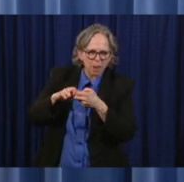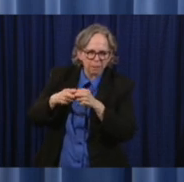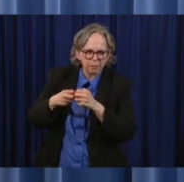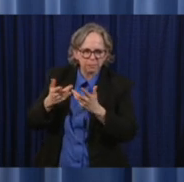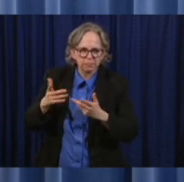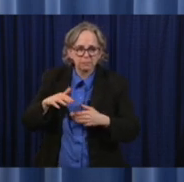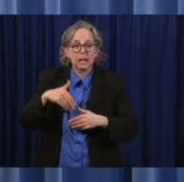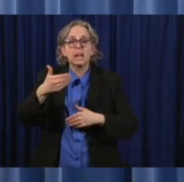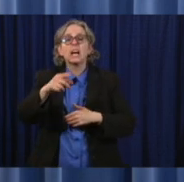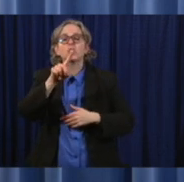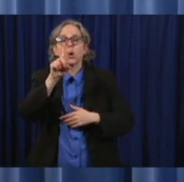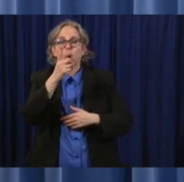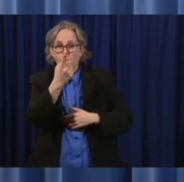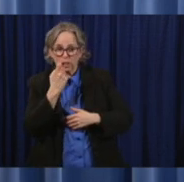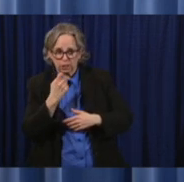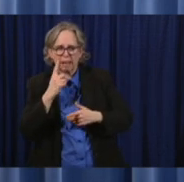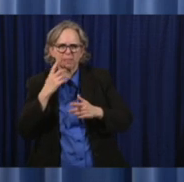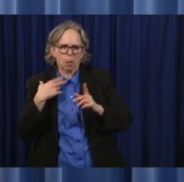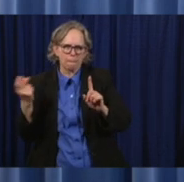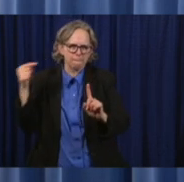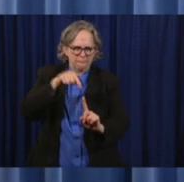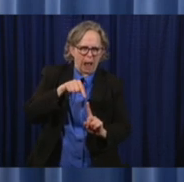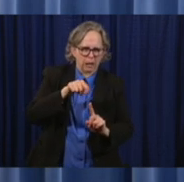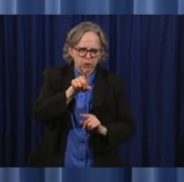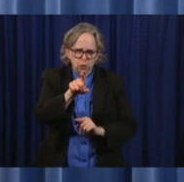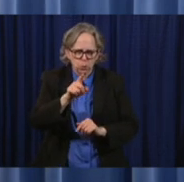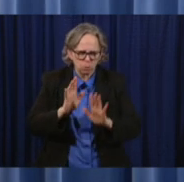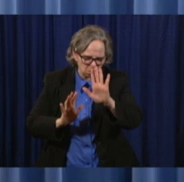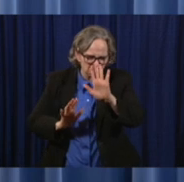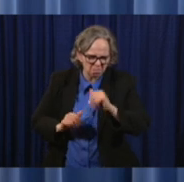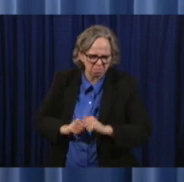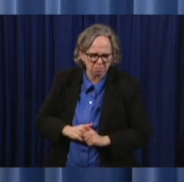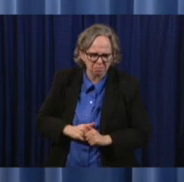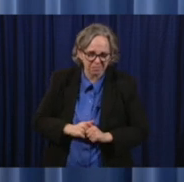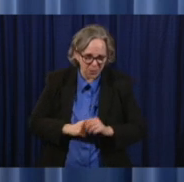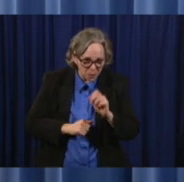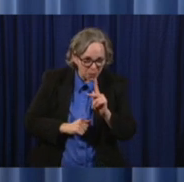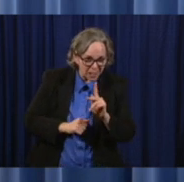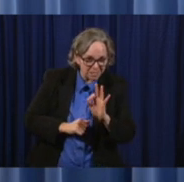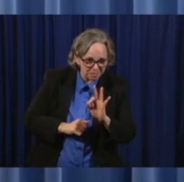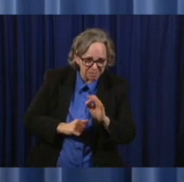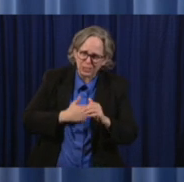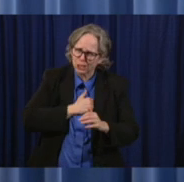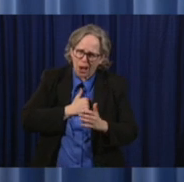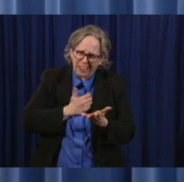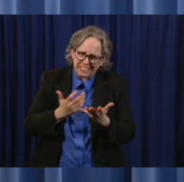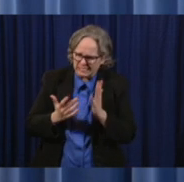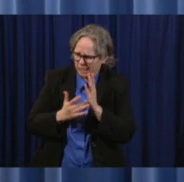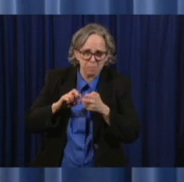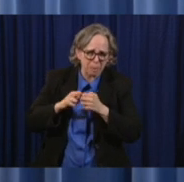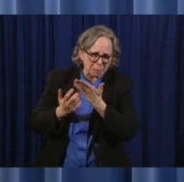next questioner, and then we'll come back and we'll try to get the director back up. We apologize for that.